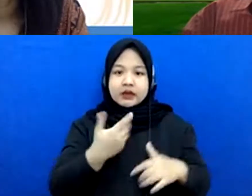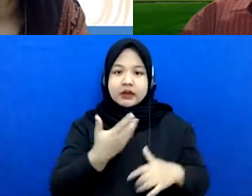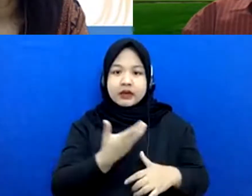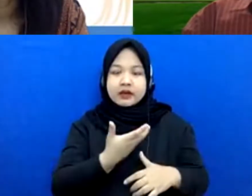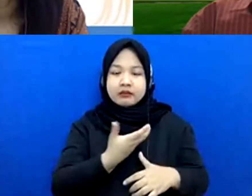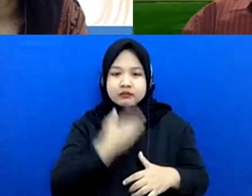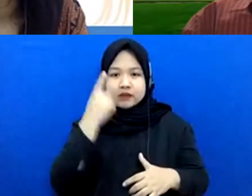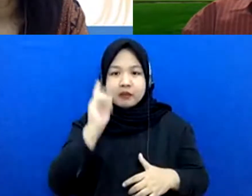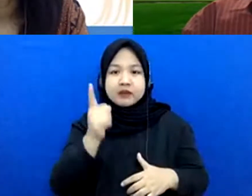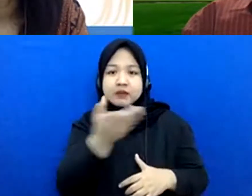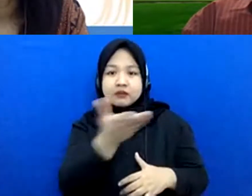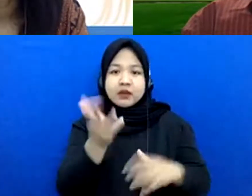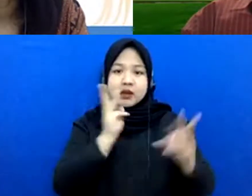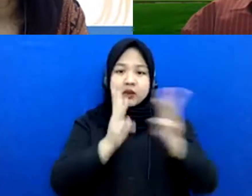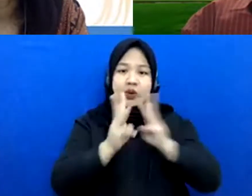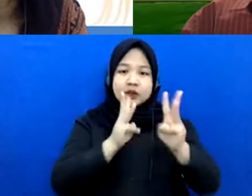are interviewing